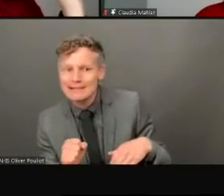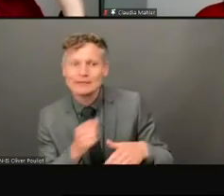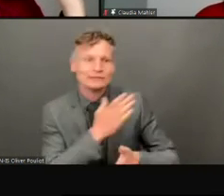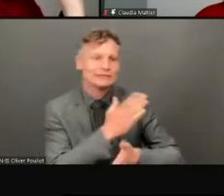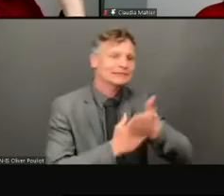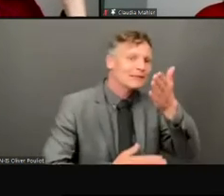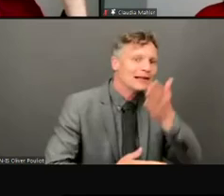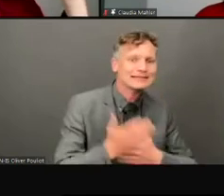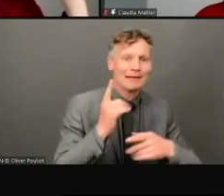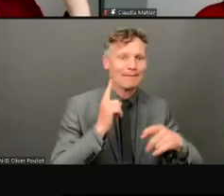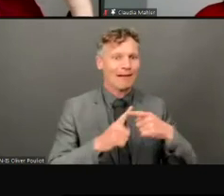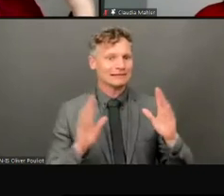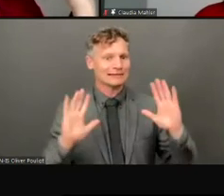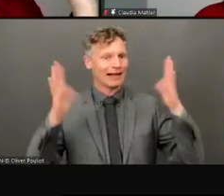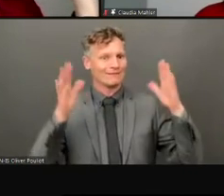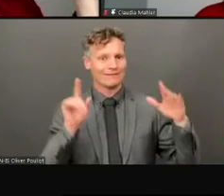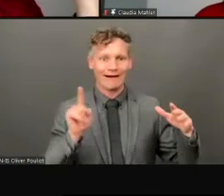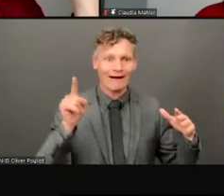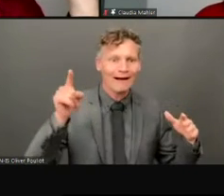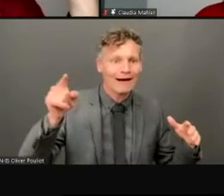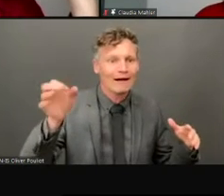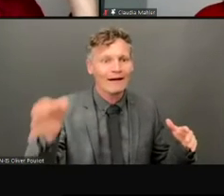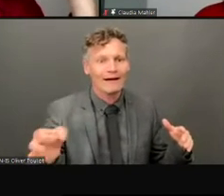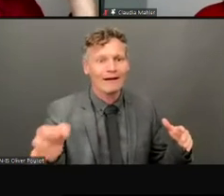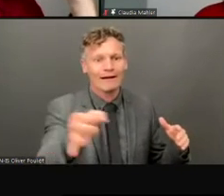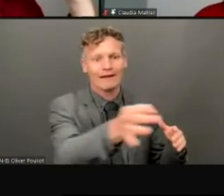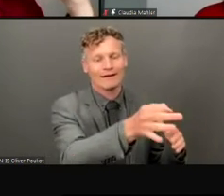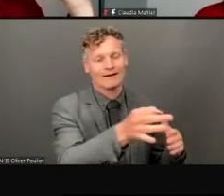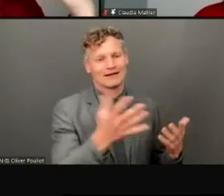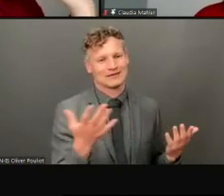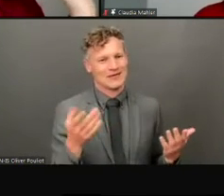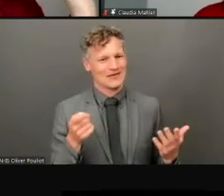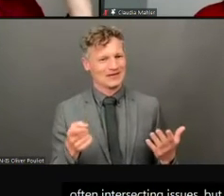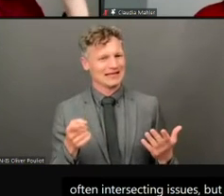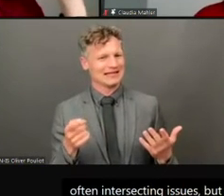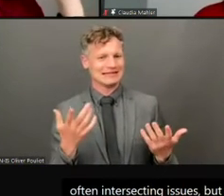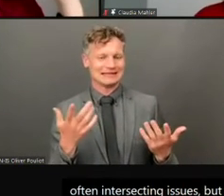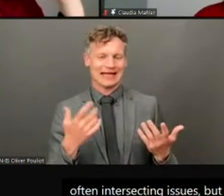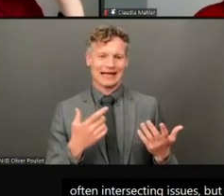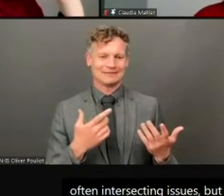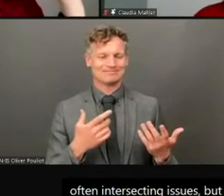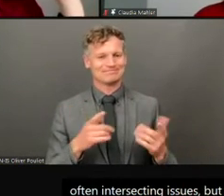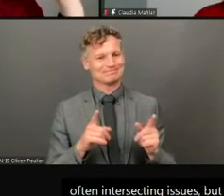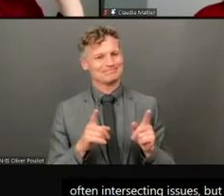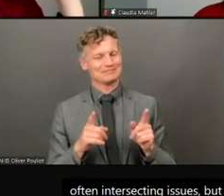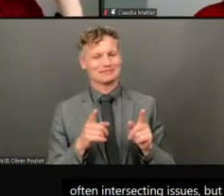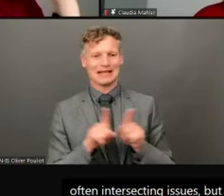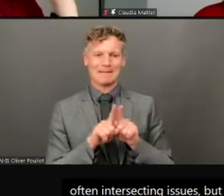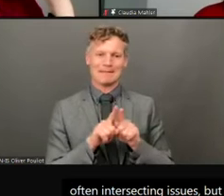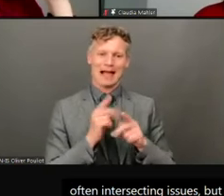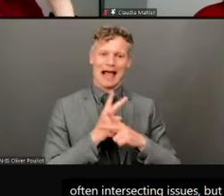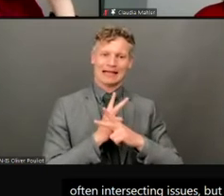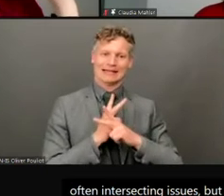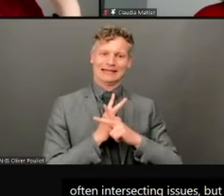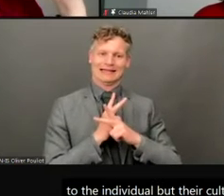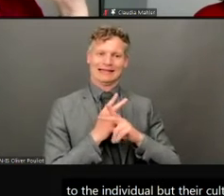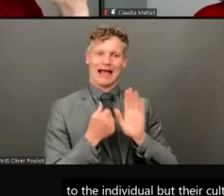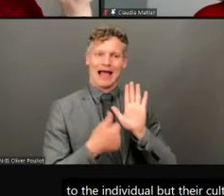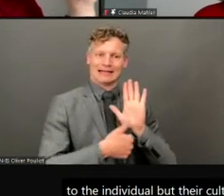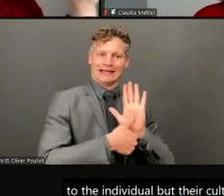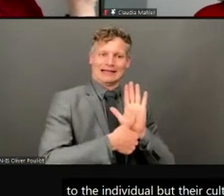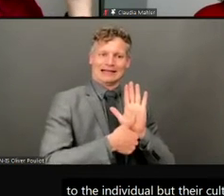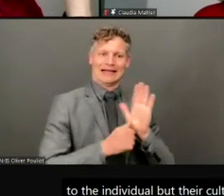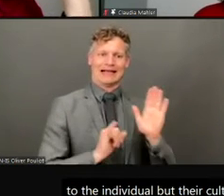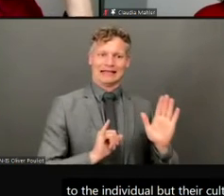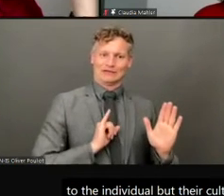central to their not only individual but their cultural identity, and also their right to self-determination. And so I just wondered if